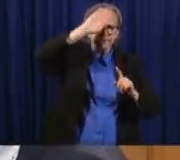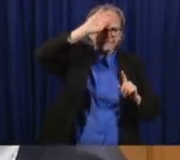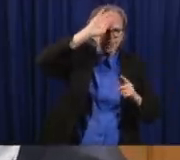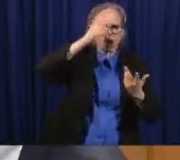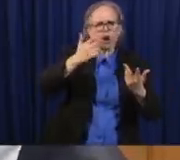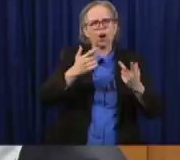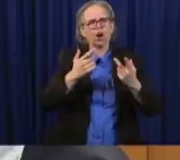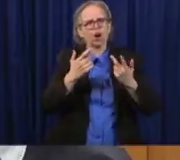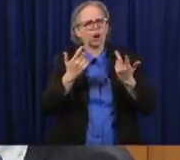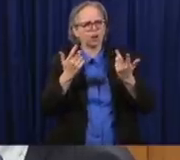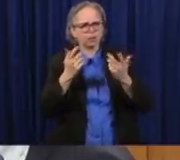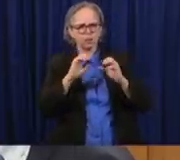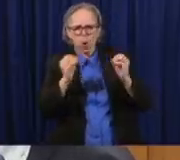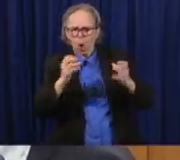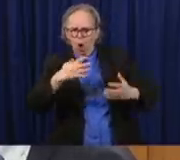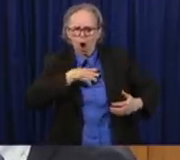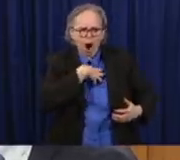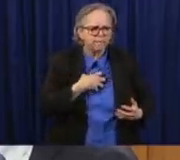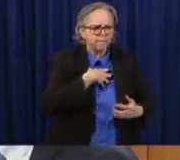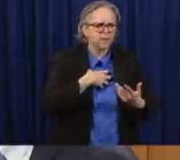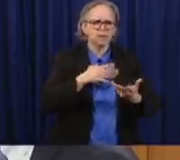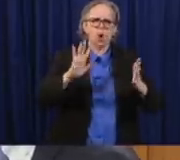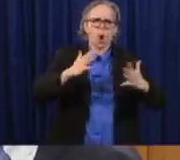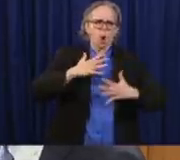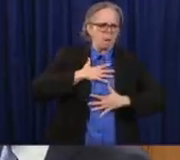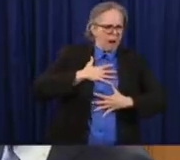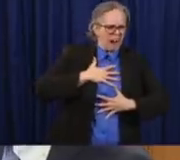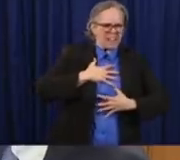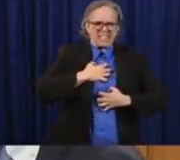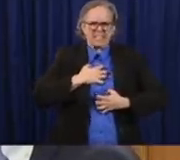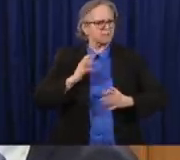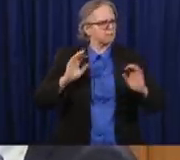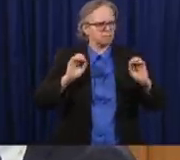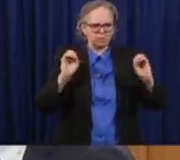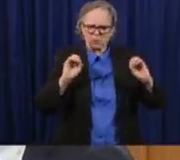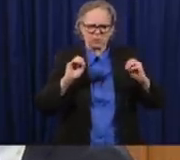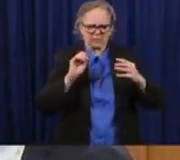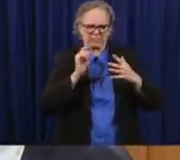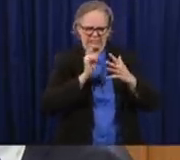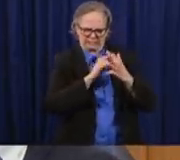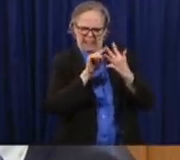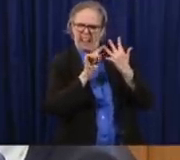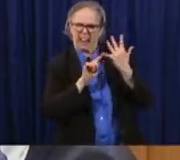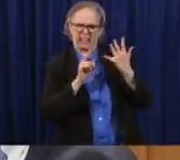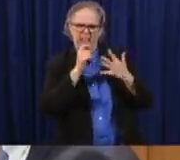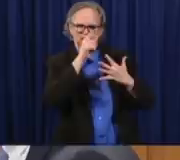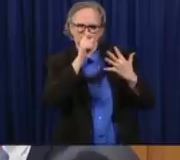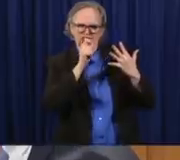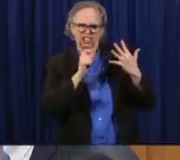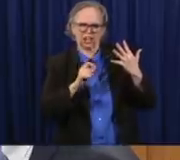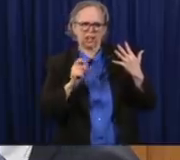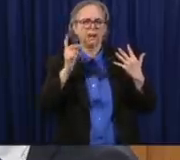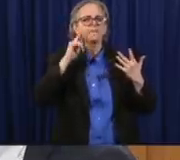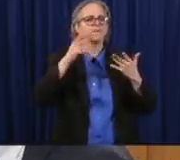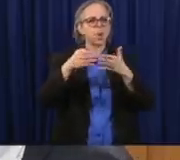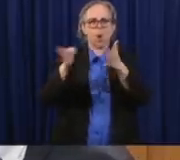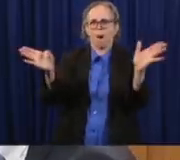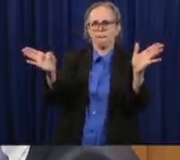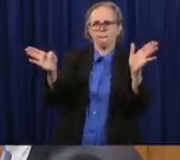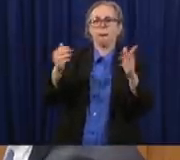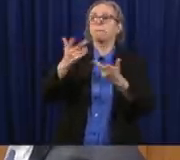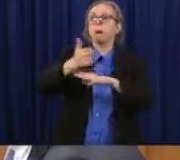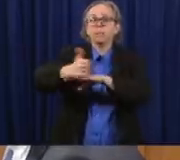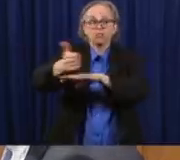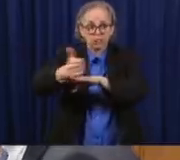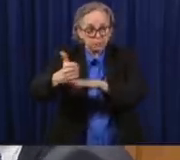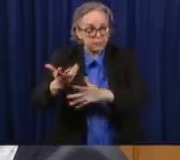None of that. Okay. Assist employees with alternatives to public transportation. Enforce 6-foot physical distancing. Some